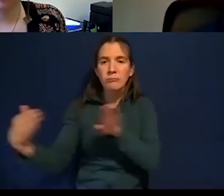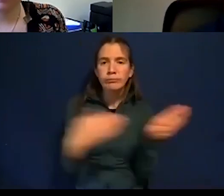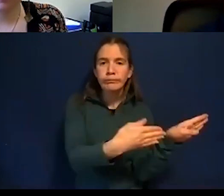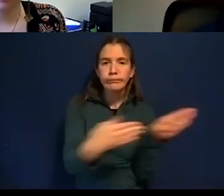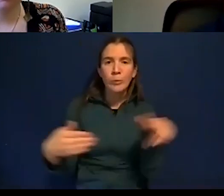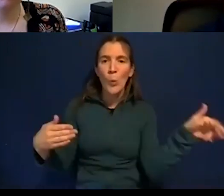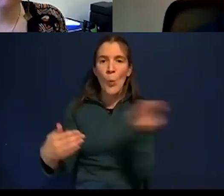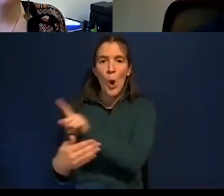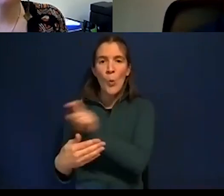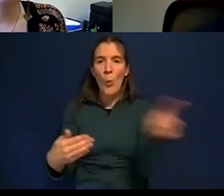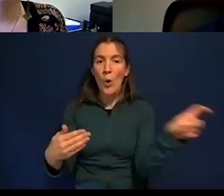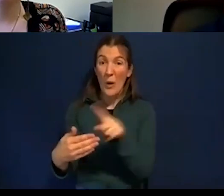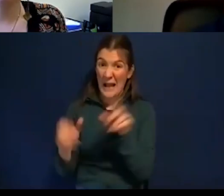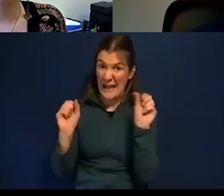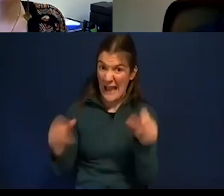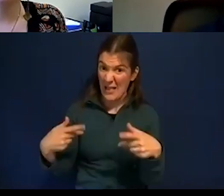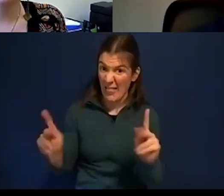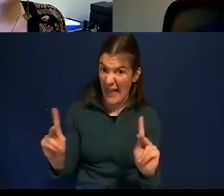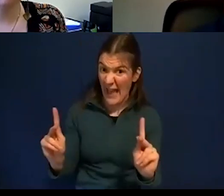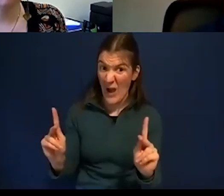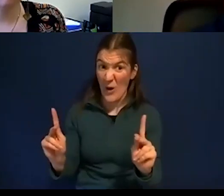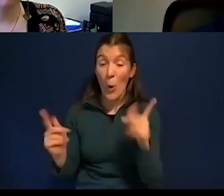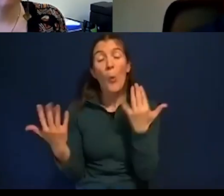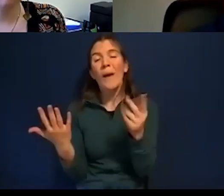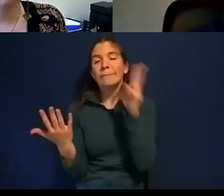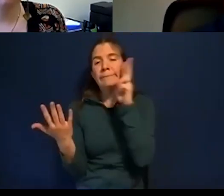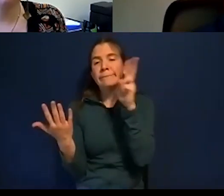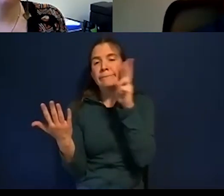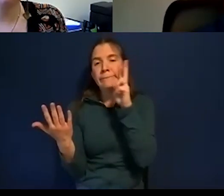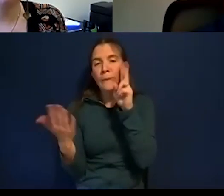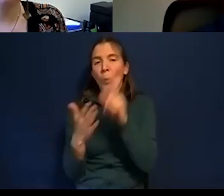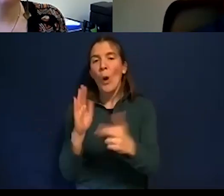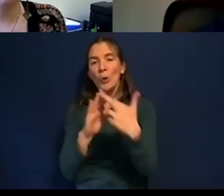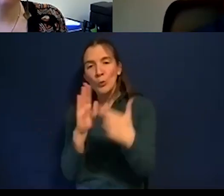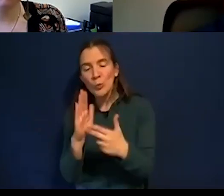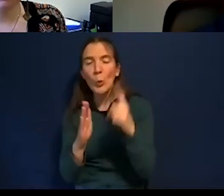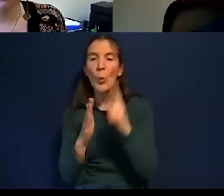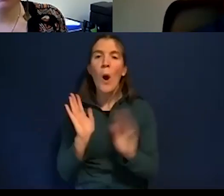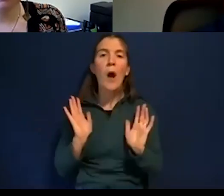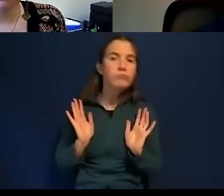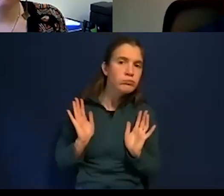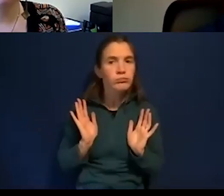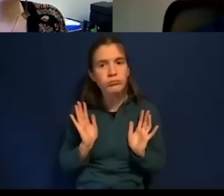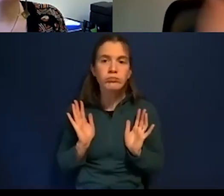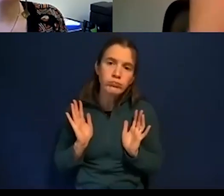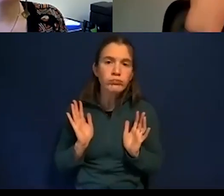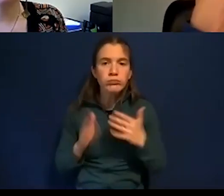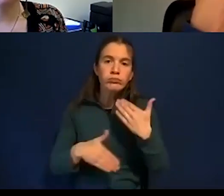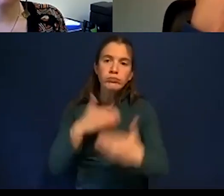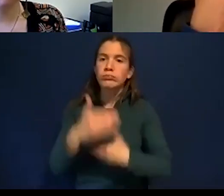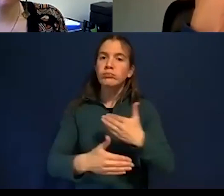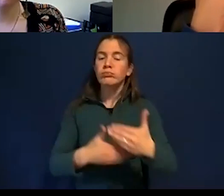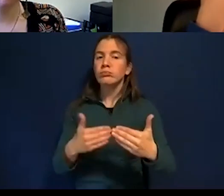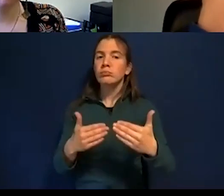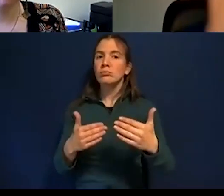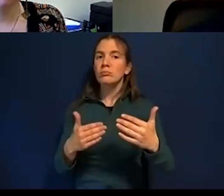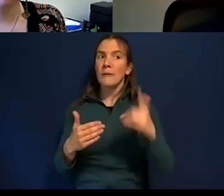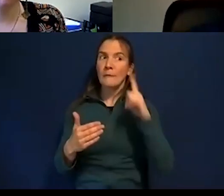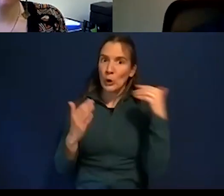know, gathering together. So as I said, we're going to wait to see what the final transition is going to be with the